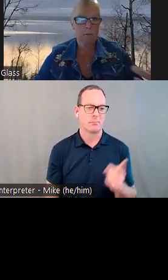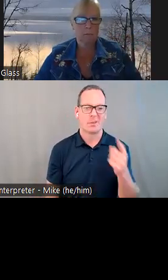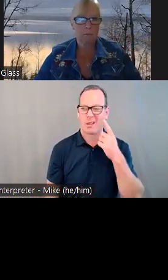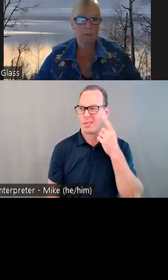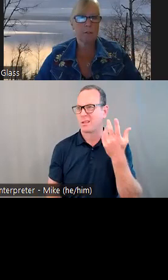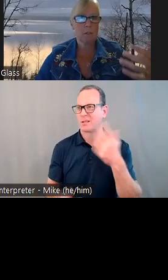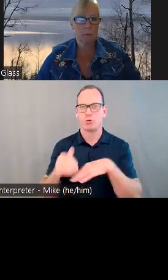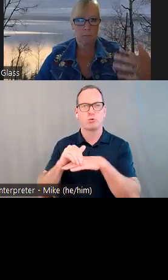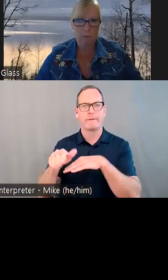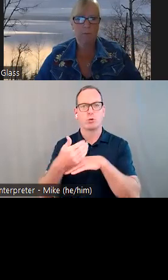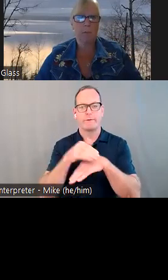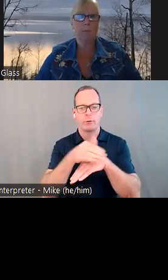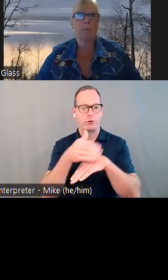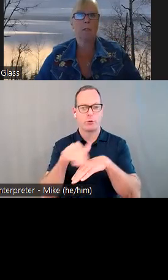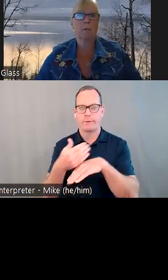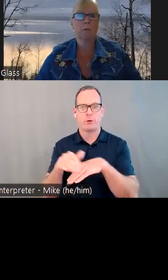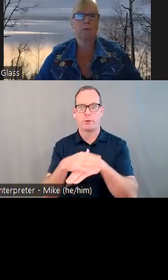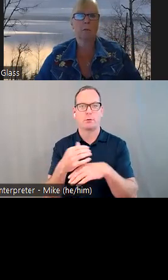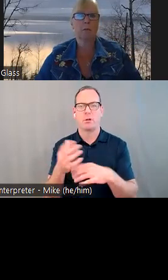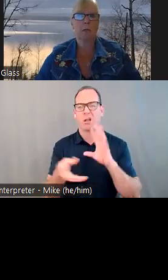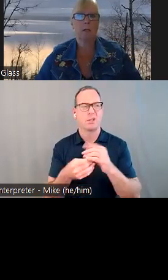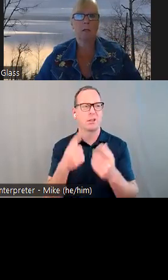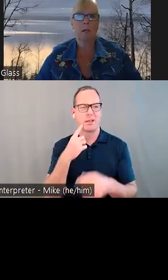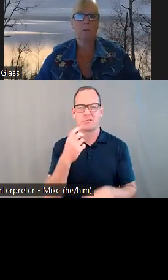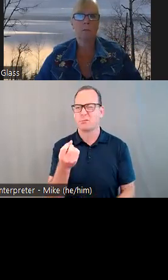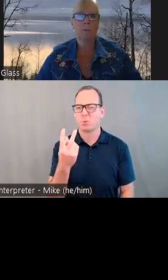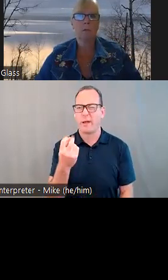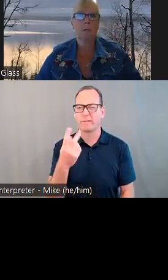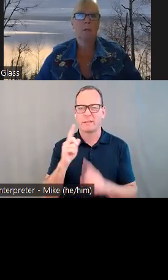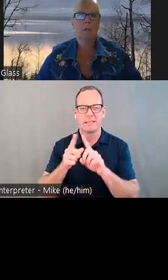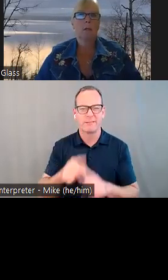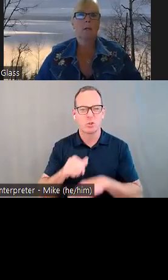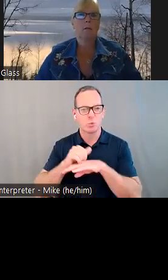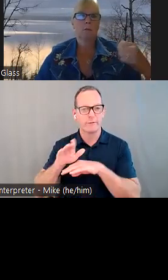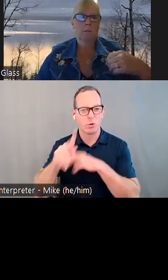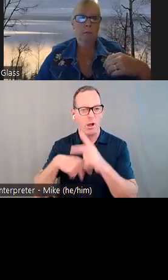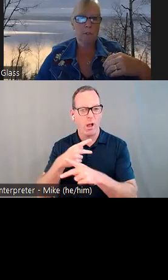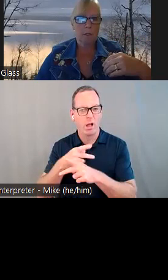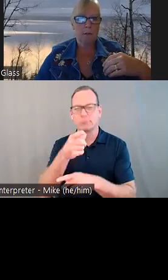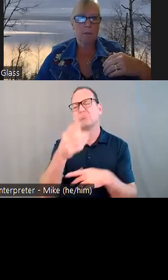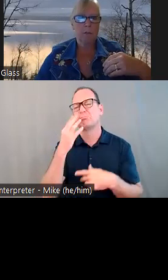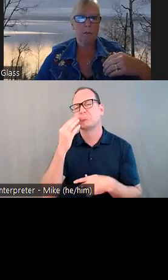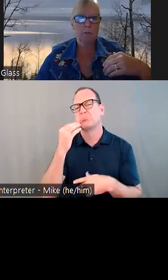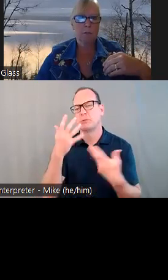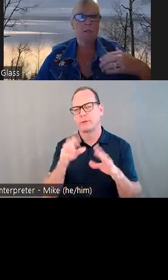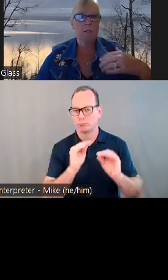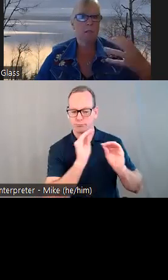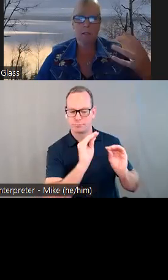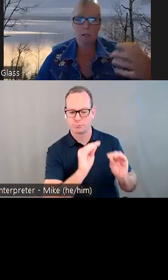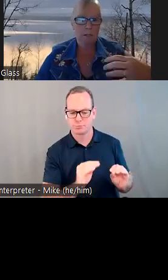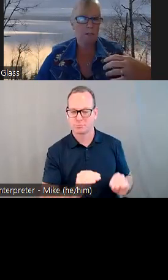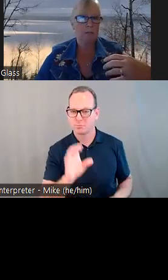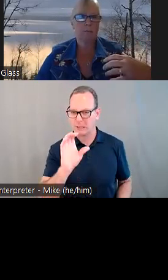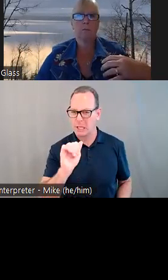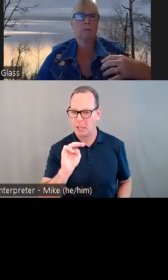possible referrals, and you would be familiar with many of those if you enter data in CaMS. There's referrals to other community services, again, a